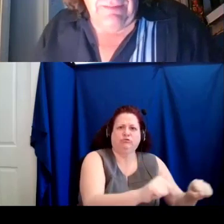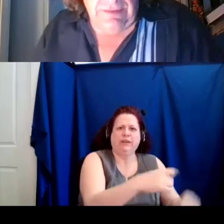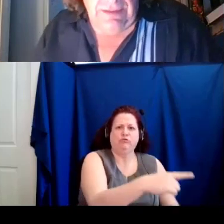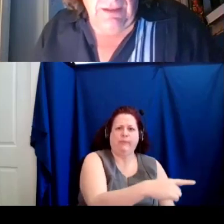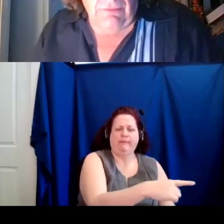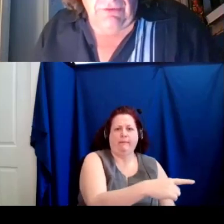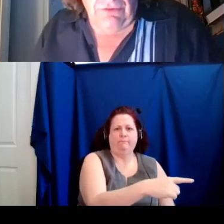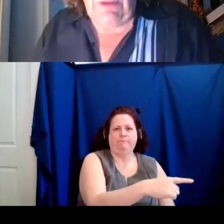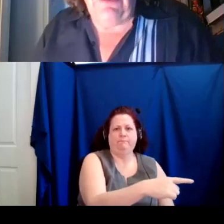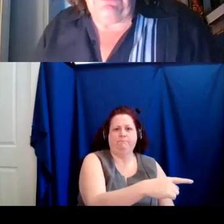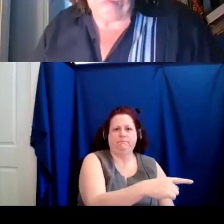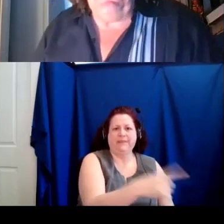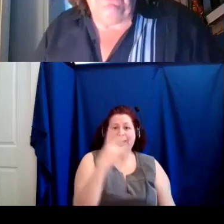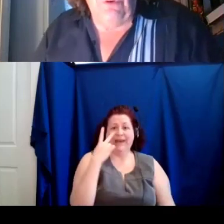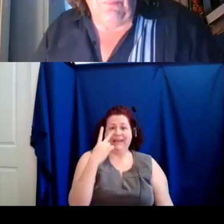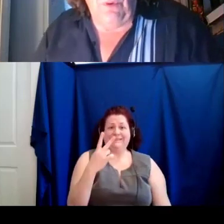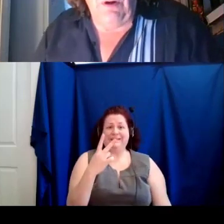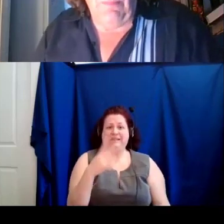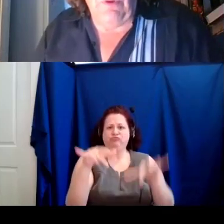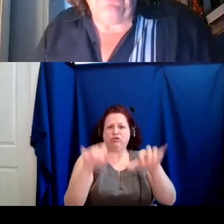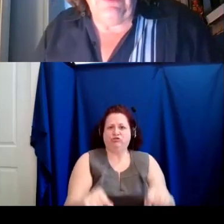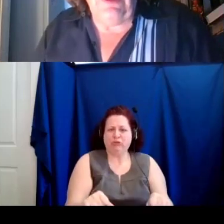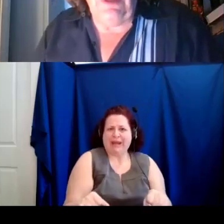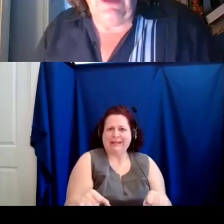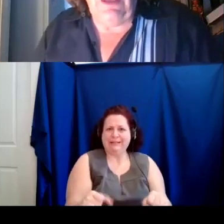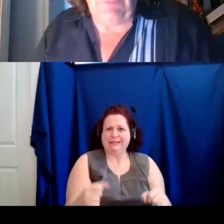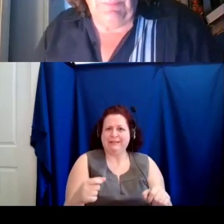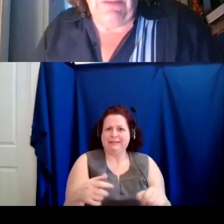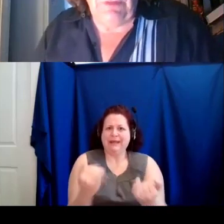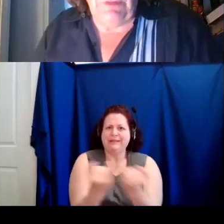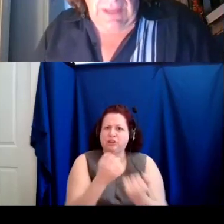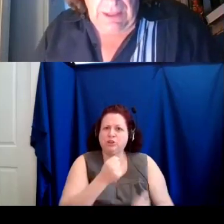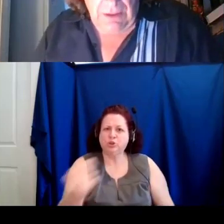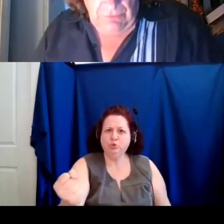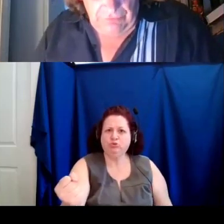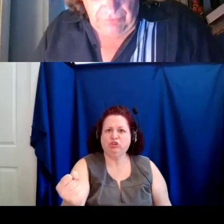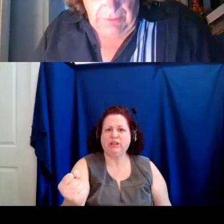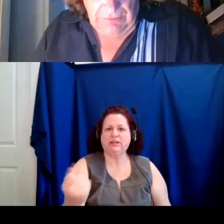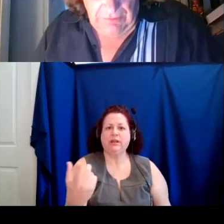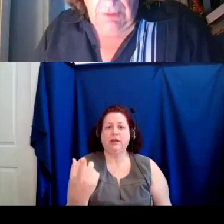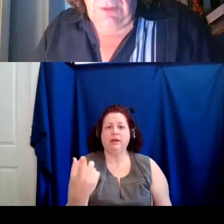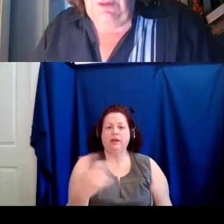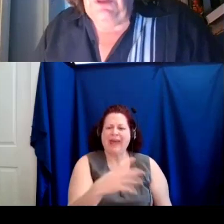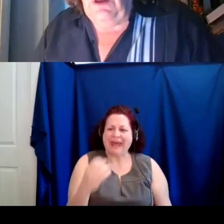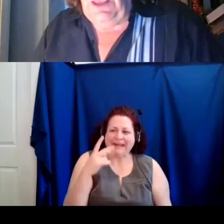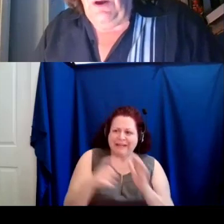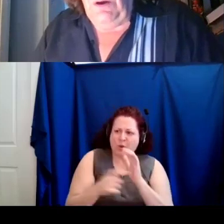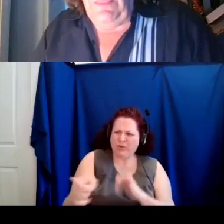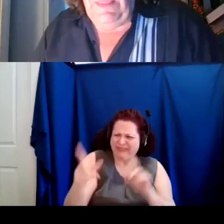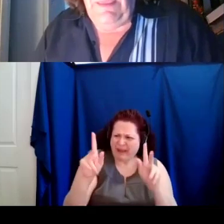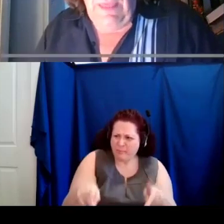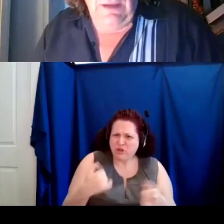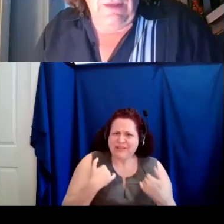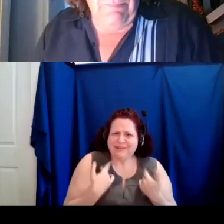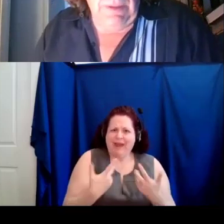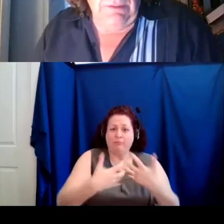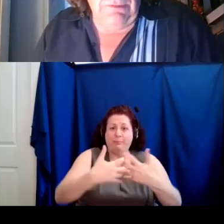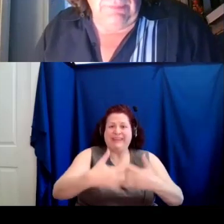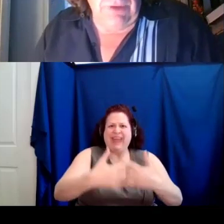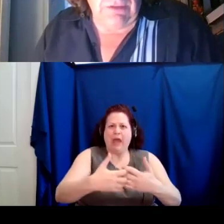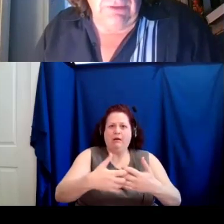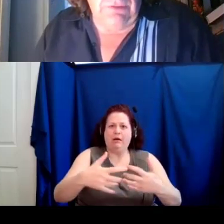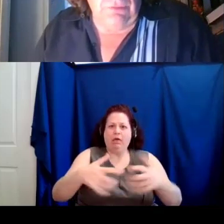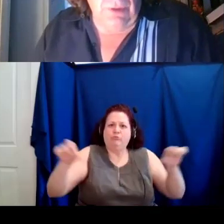Whenever I see a restraint and seclusion form where a person has been placed in mechanical restraints and they then have